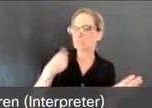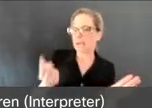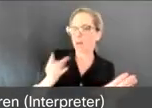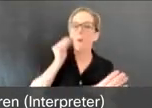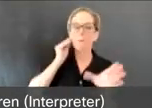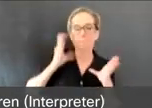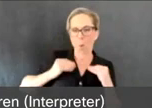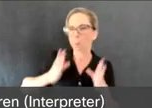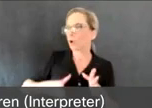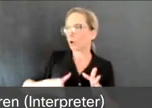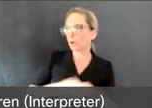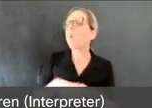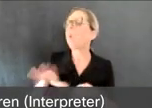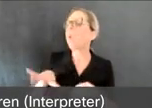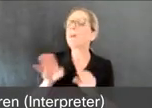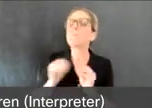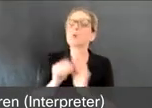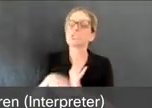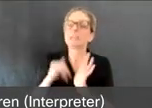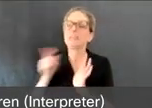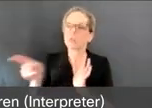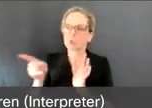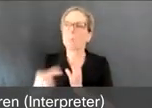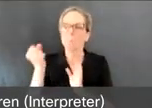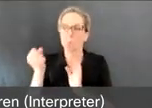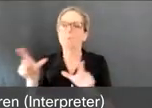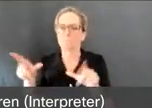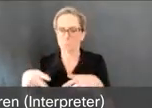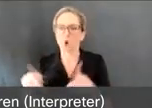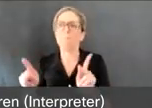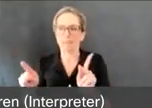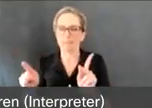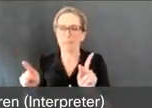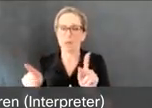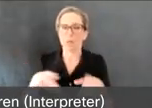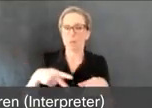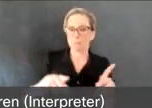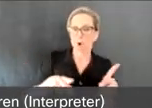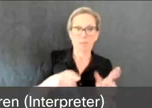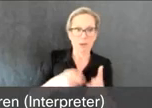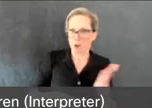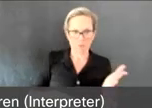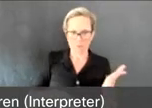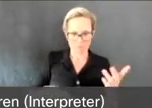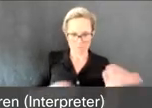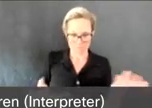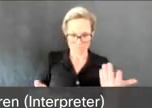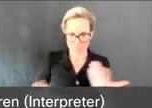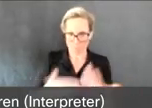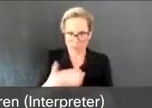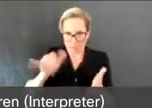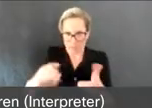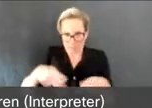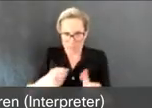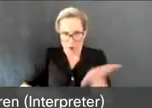that it'll be cheaper if you pull the permit. The permit costs what the permit costs. And,